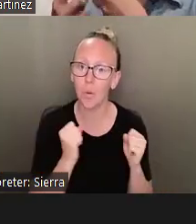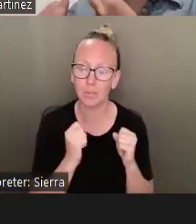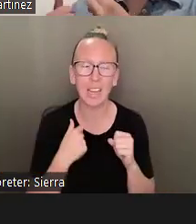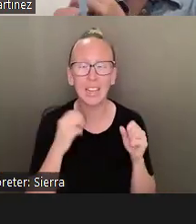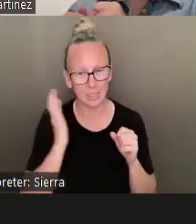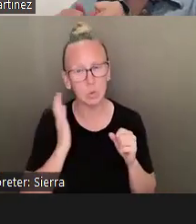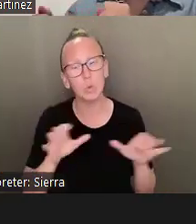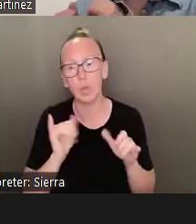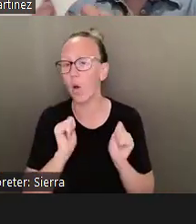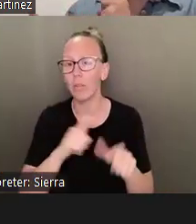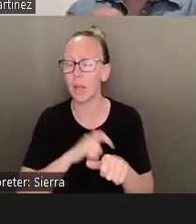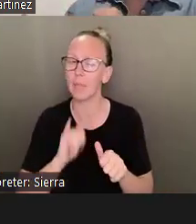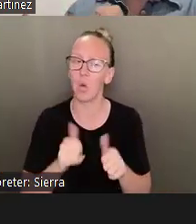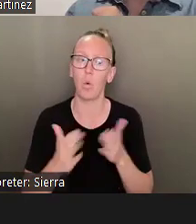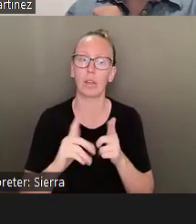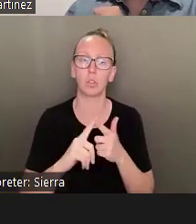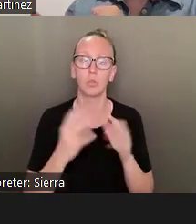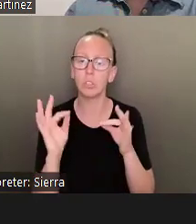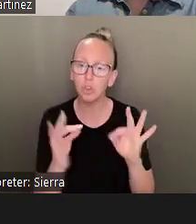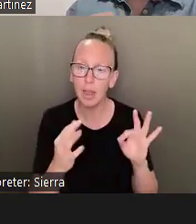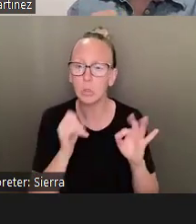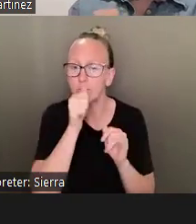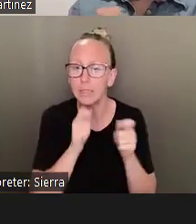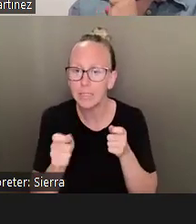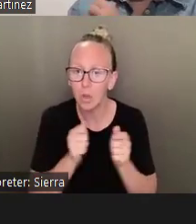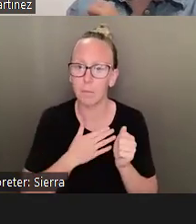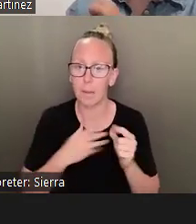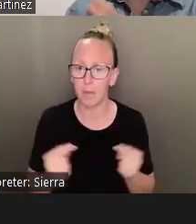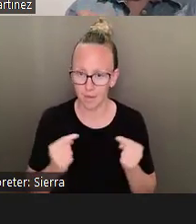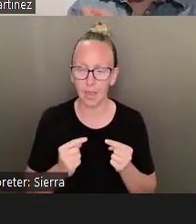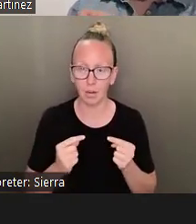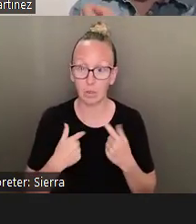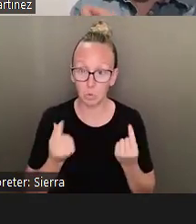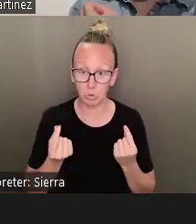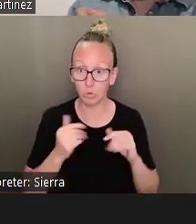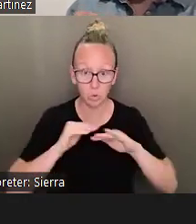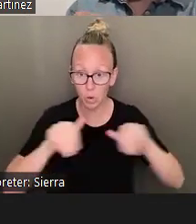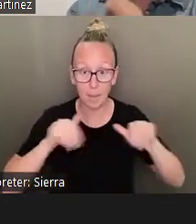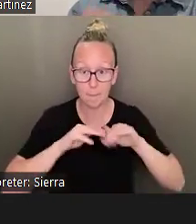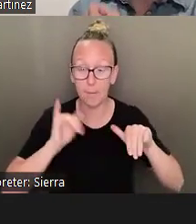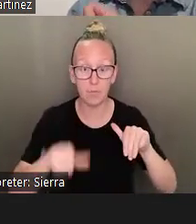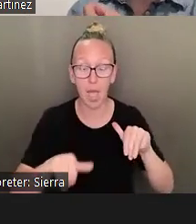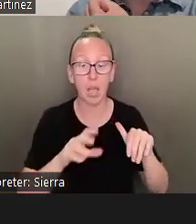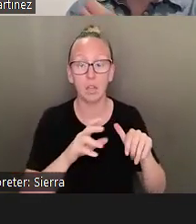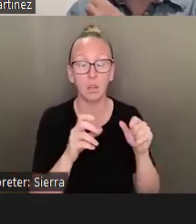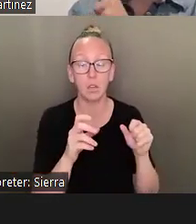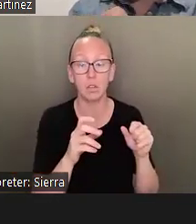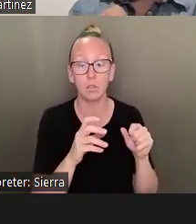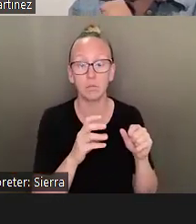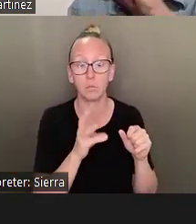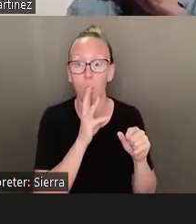of way to deal with pain or distract from pain, was to swim in this body of water that was cold for much of the